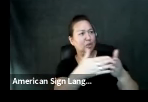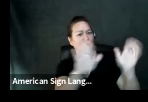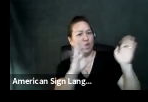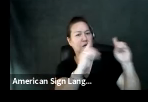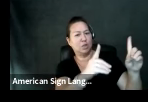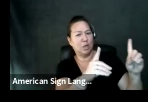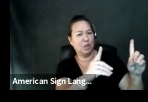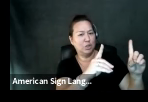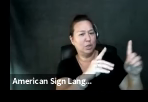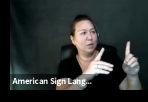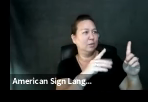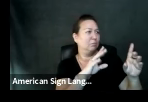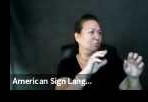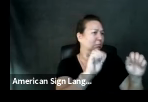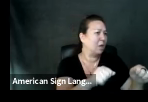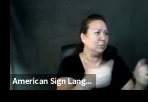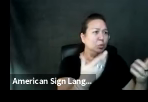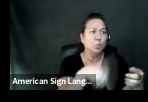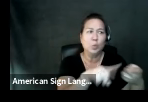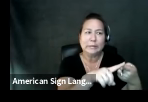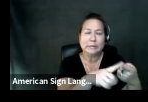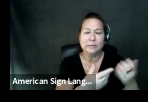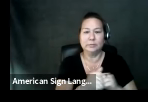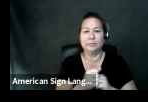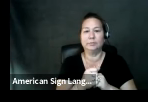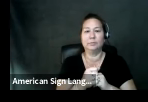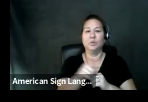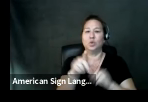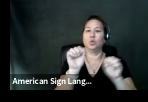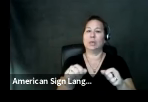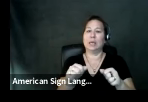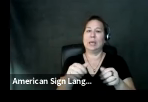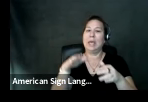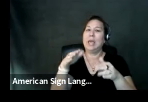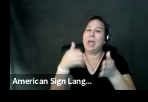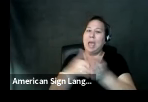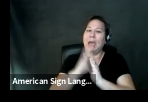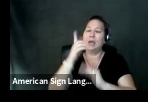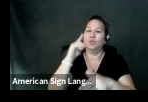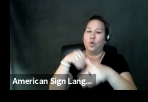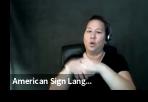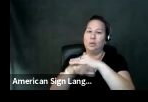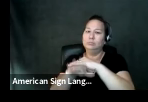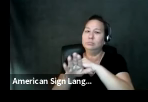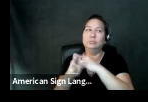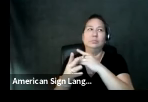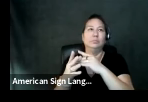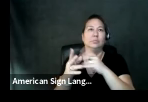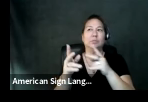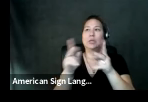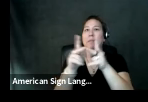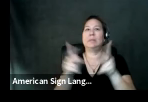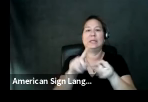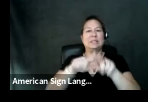ask about, you can ask about access to facilities and resources on campus.